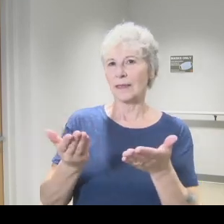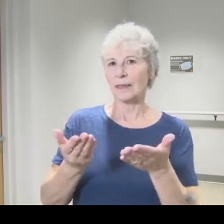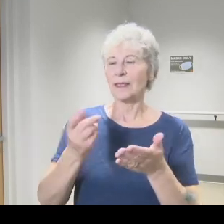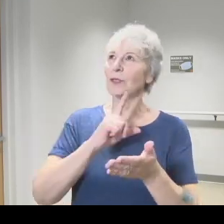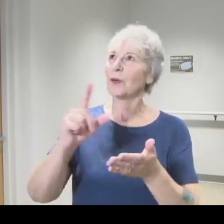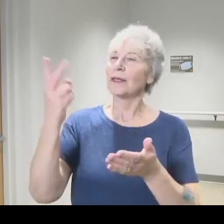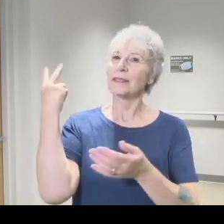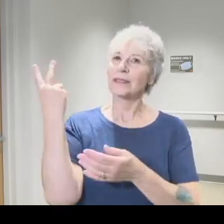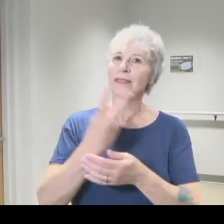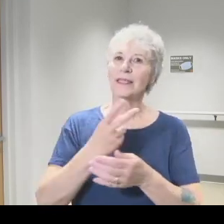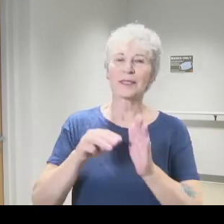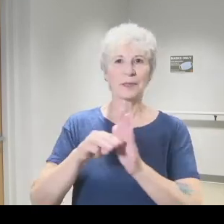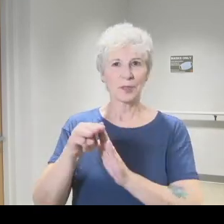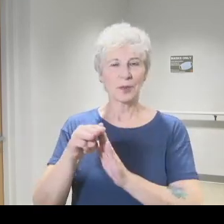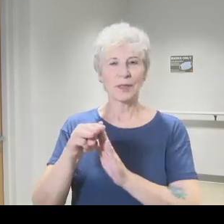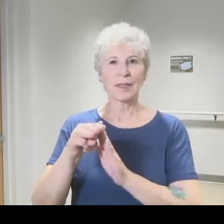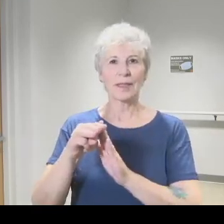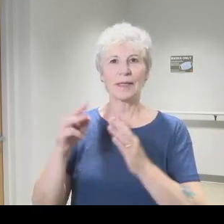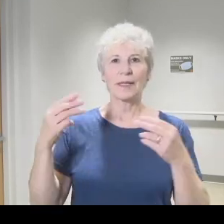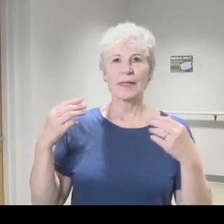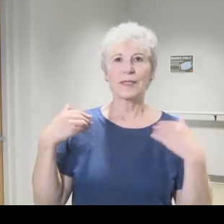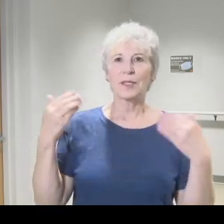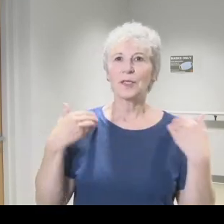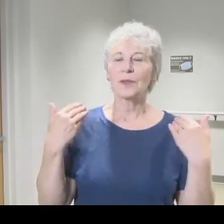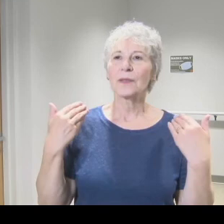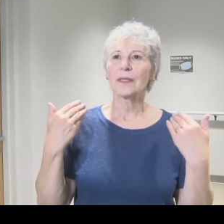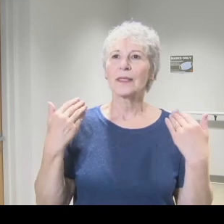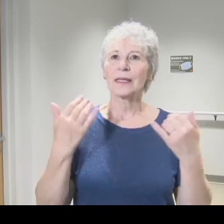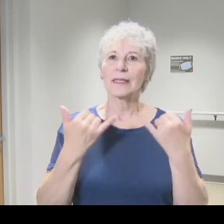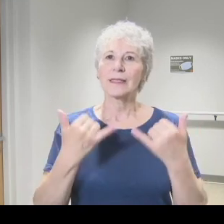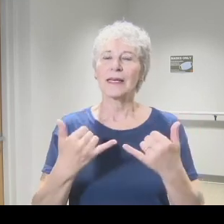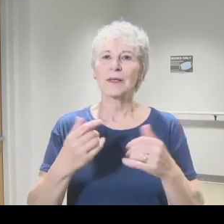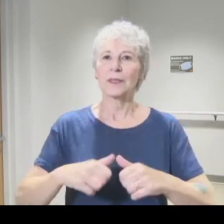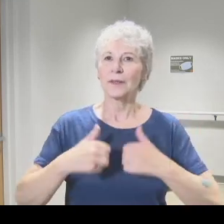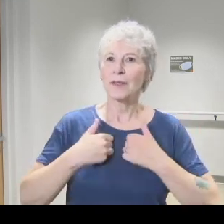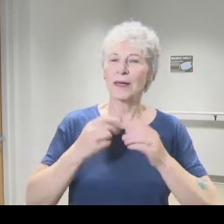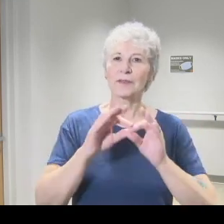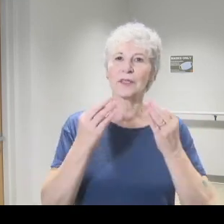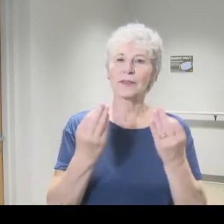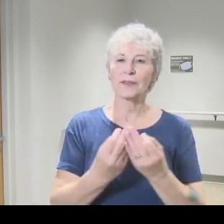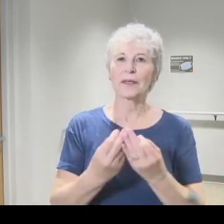fruit that you're bearing through the youth, in the youth, and now in their lives and in their family.